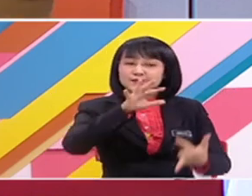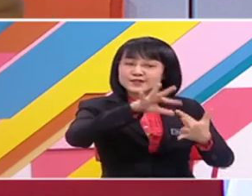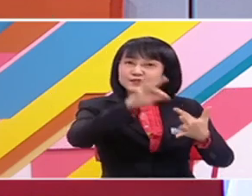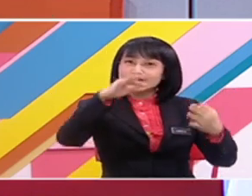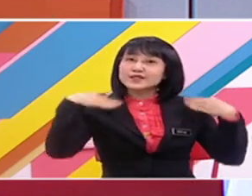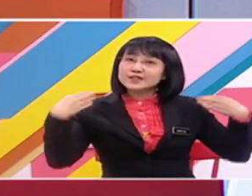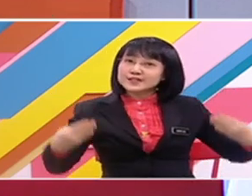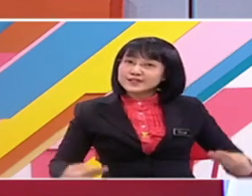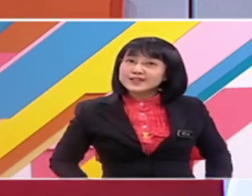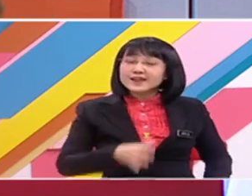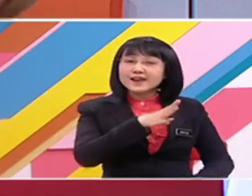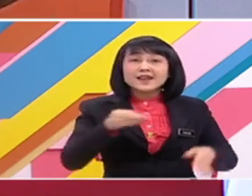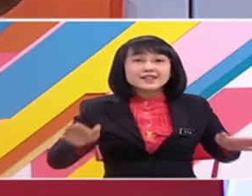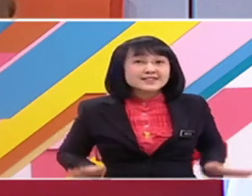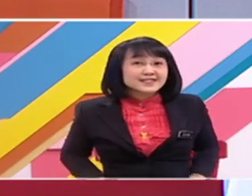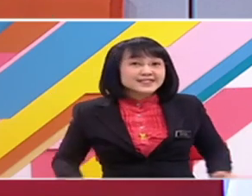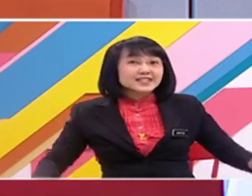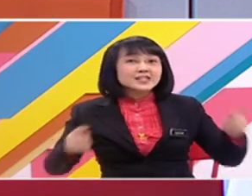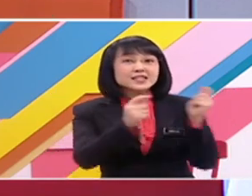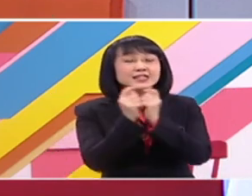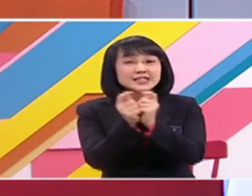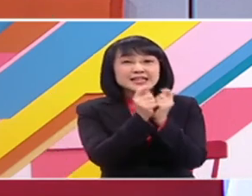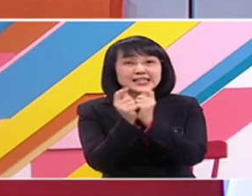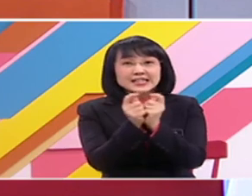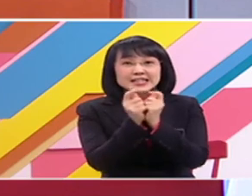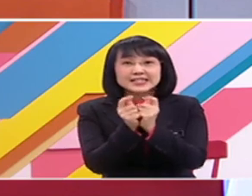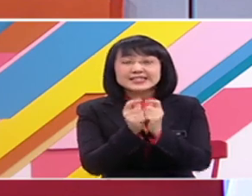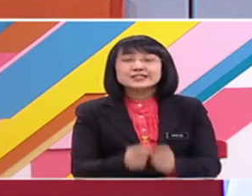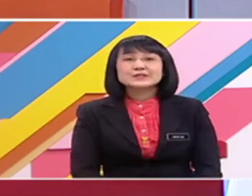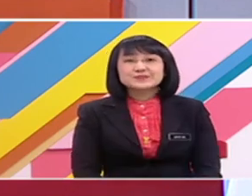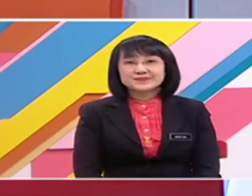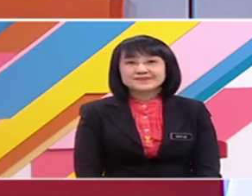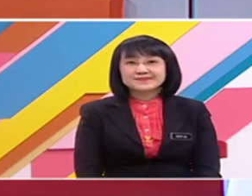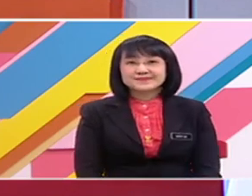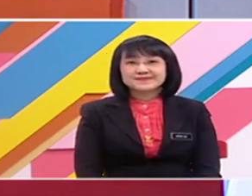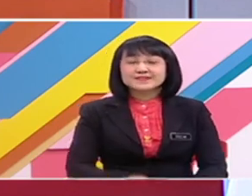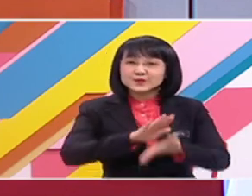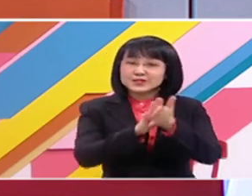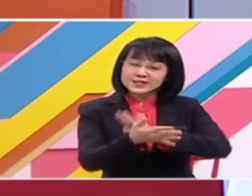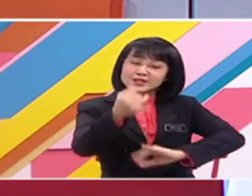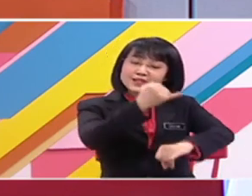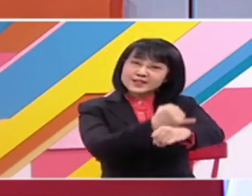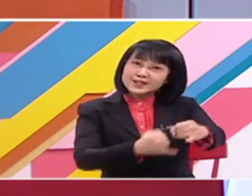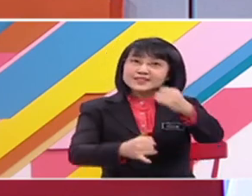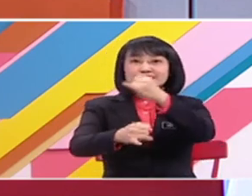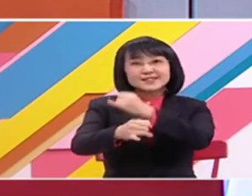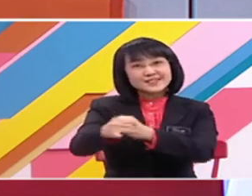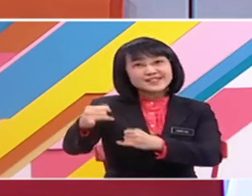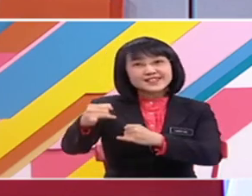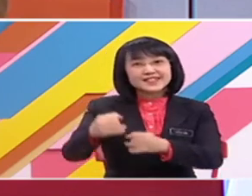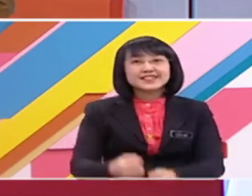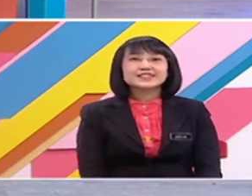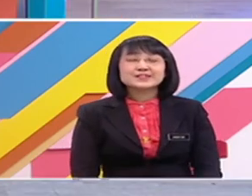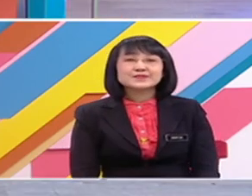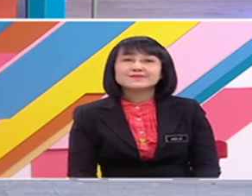maybe a skirt together. Yeah. So together, the combination for Raya is called baju kurung? Yes. Okay, teacher.